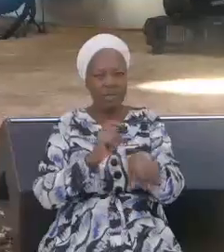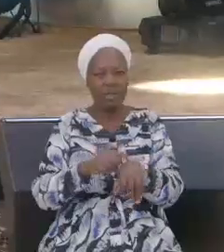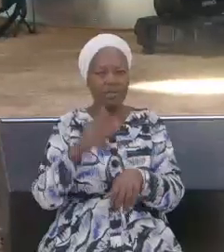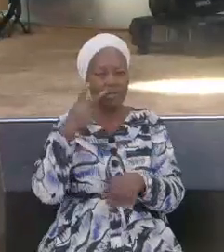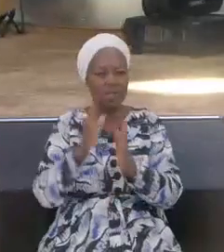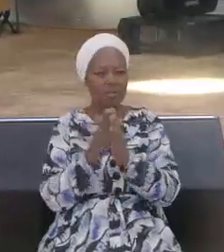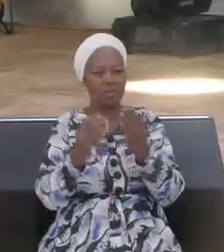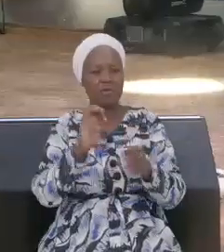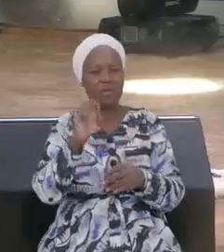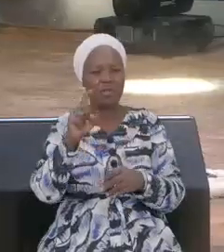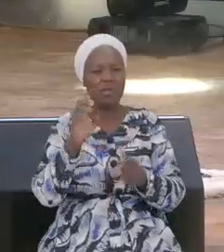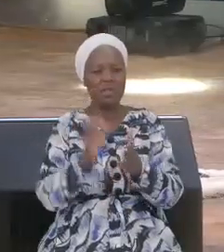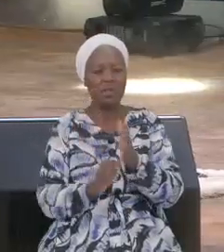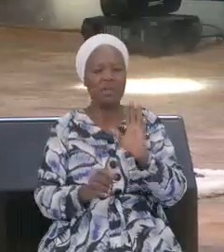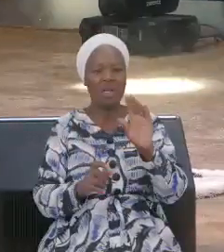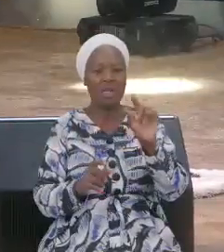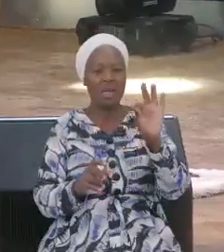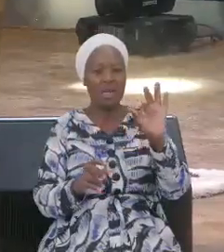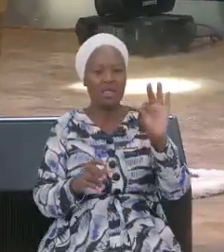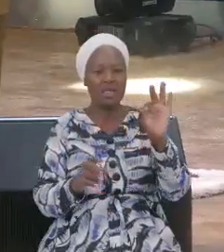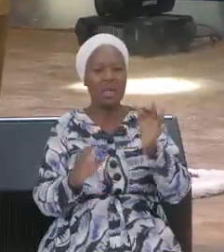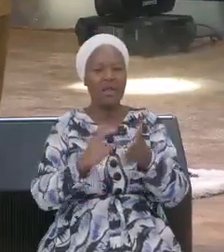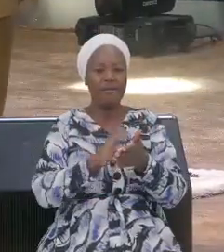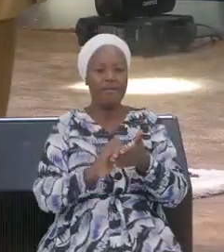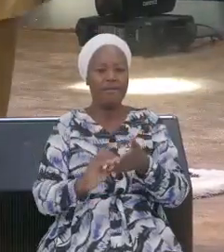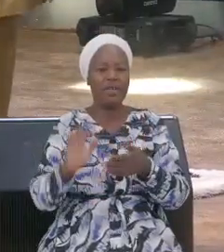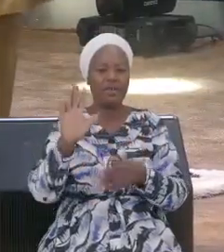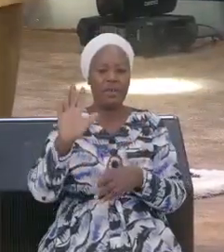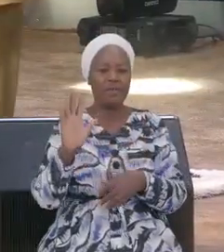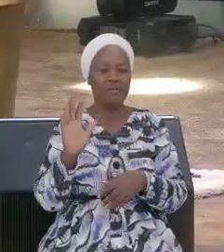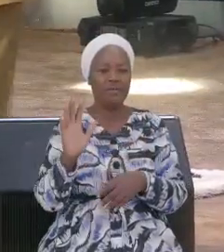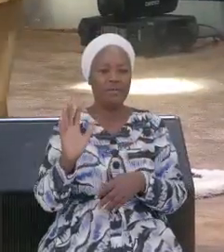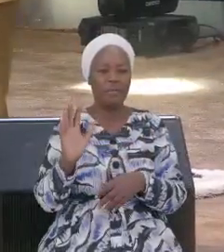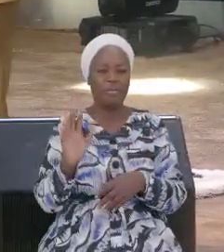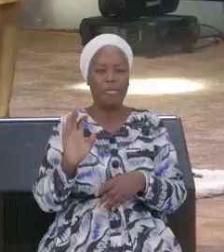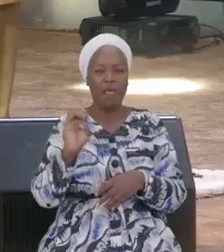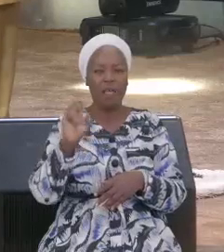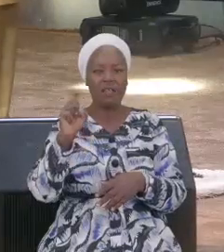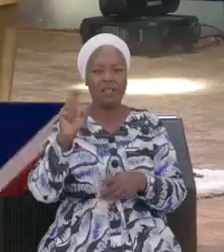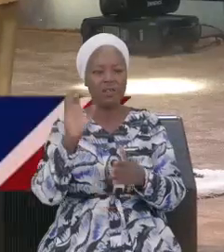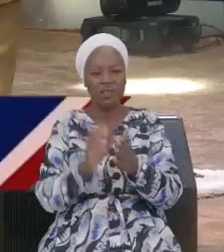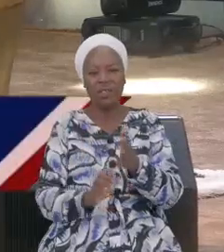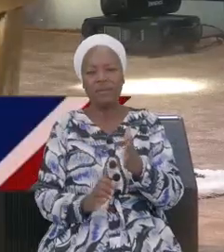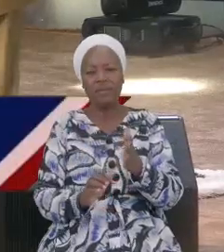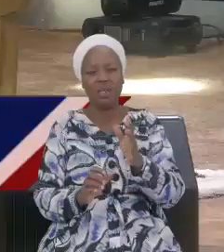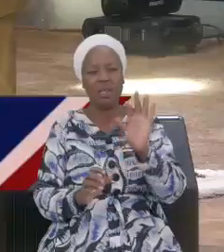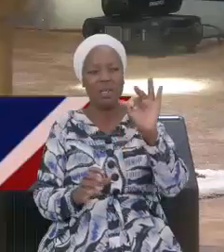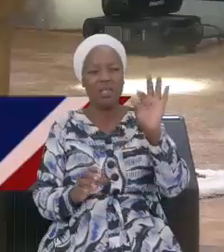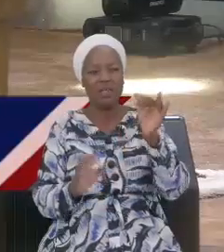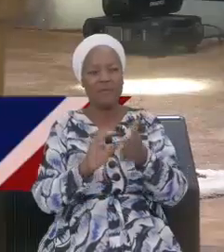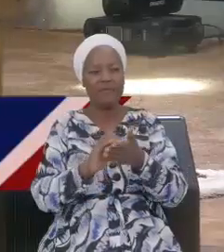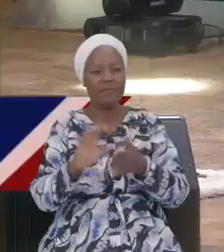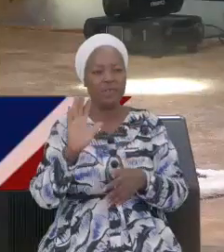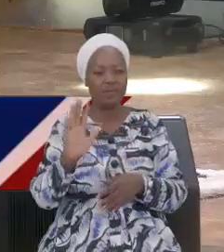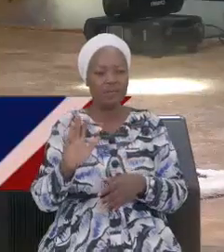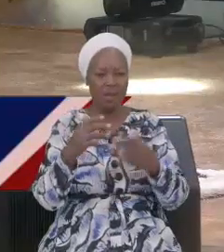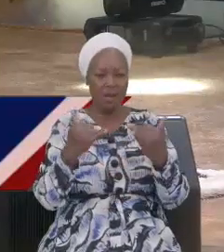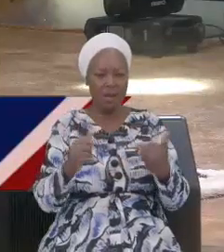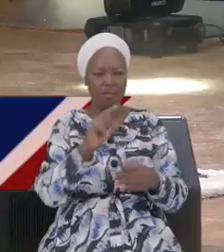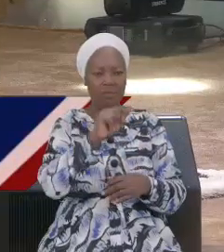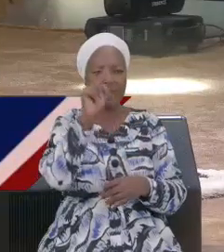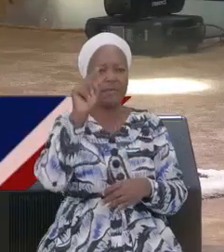chapter 19. We're reading from verse 5. Exodus 19, 5. Now,